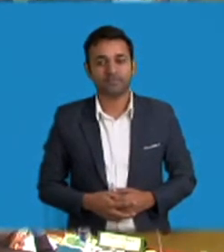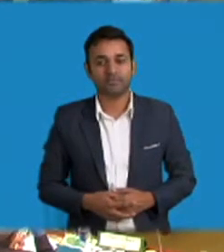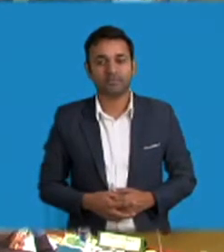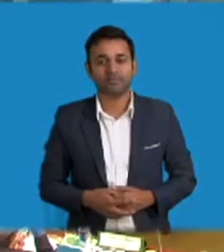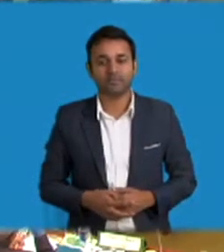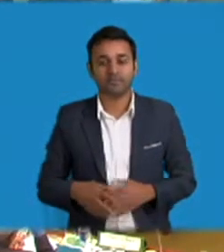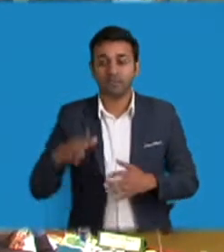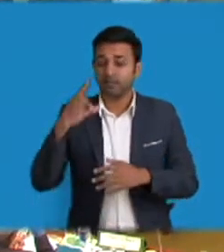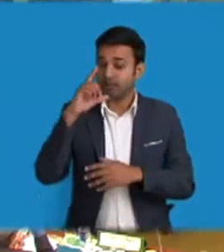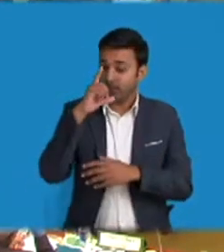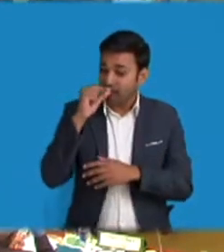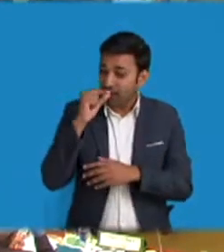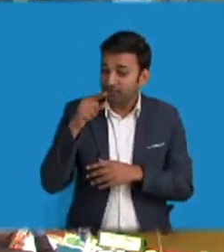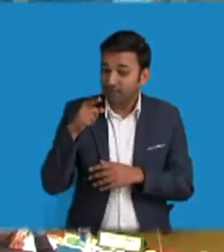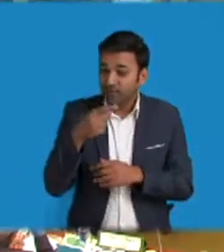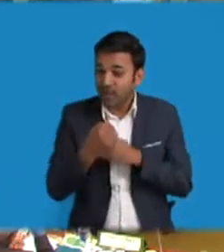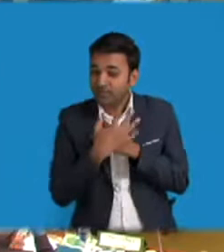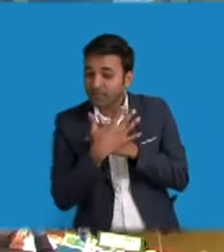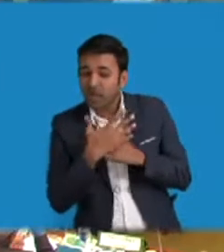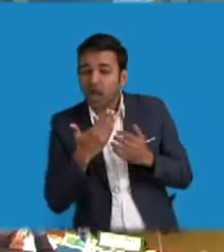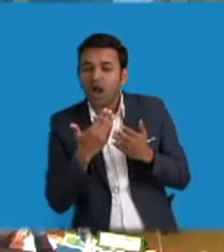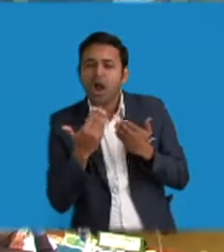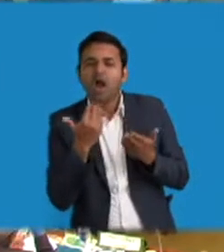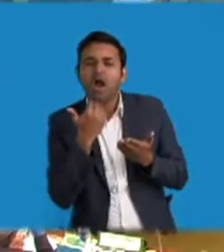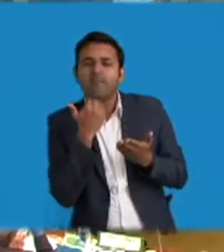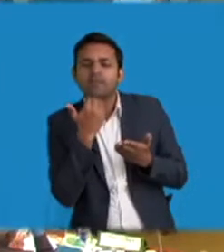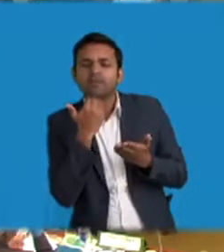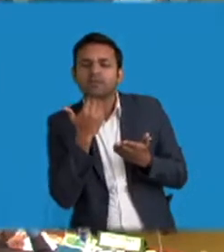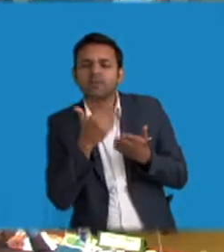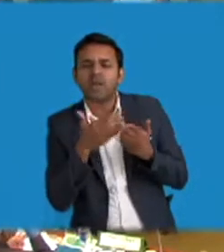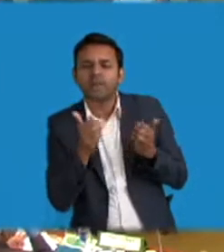how many school dropouts you have in a year?